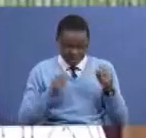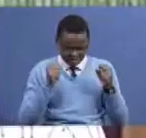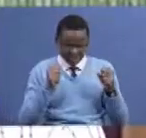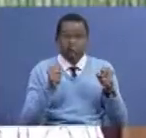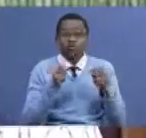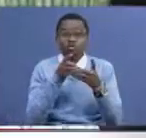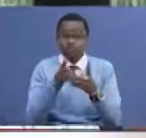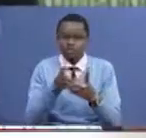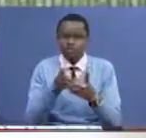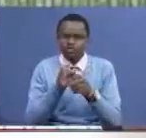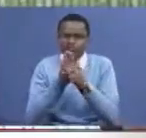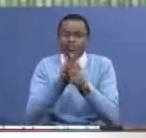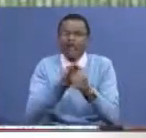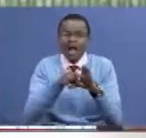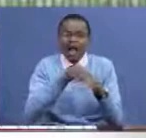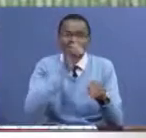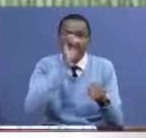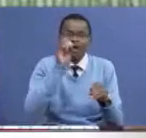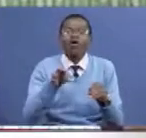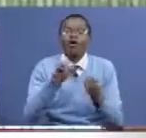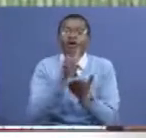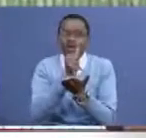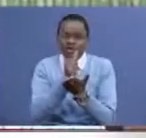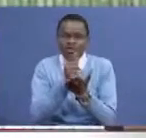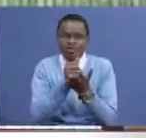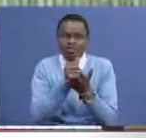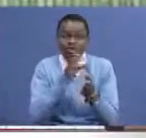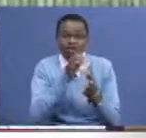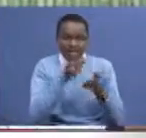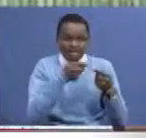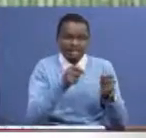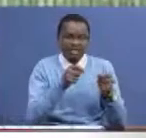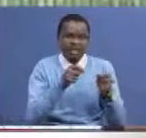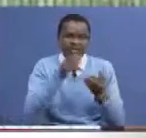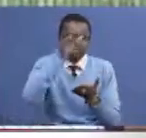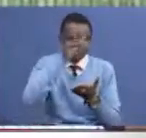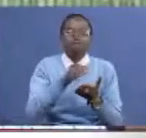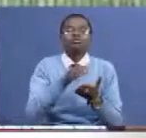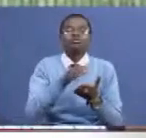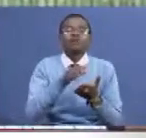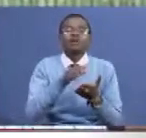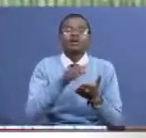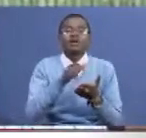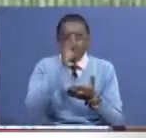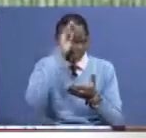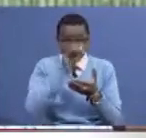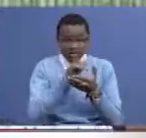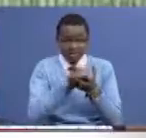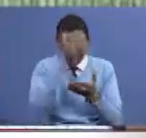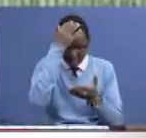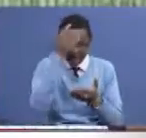who are determined to force him out of the office, or they are trying to reduce him to size. And either I believe